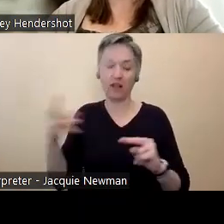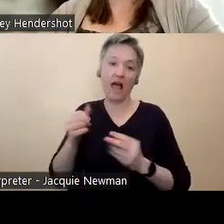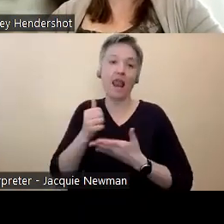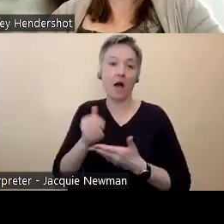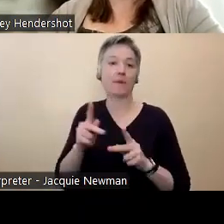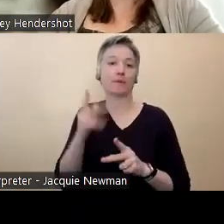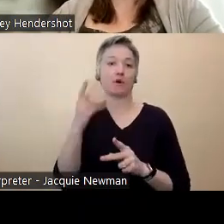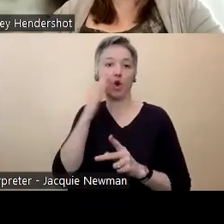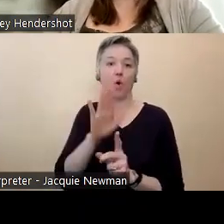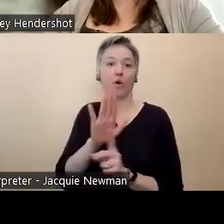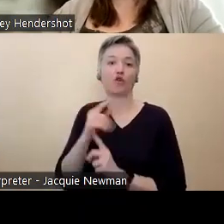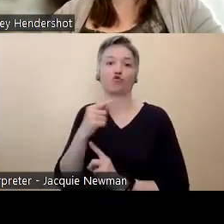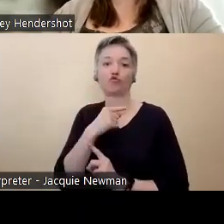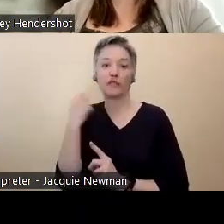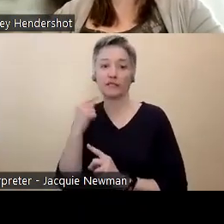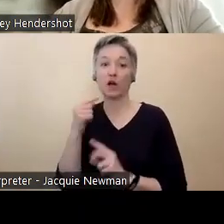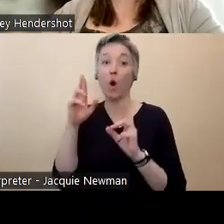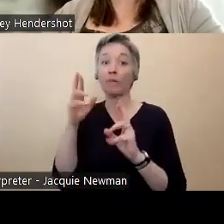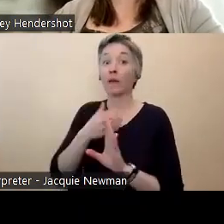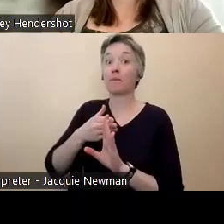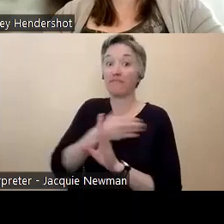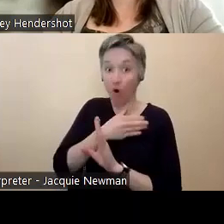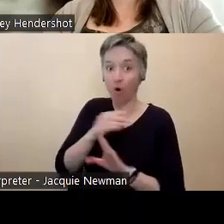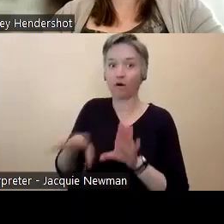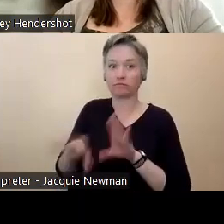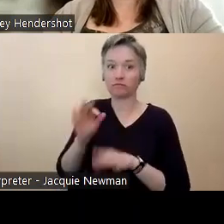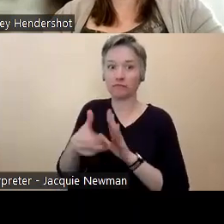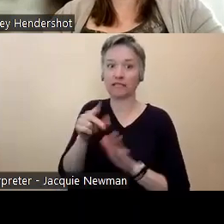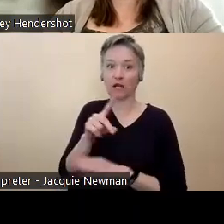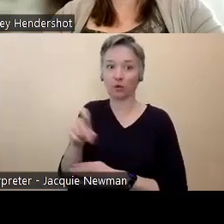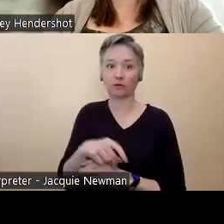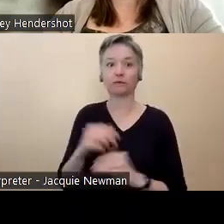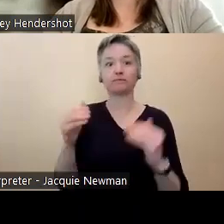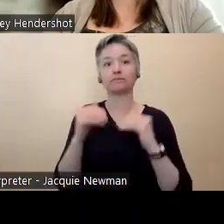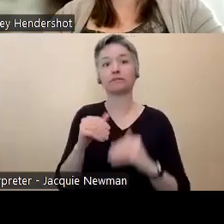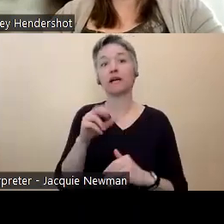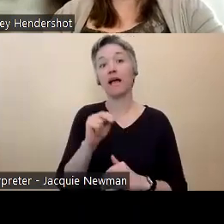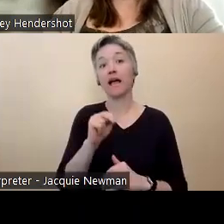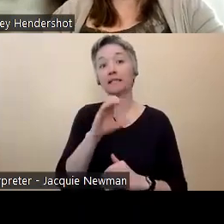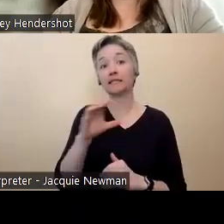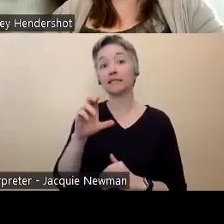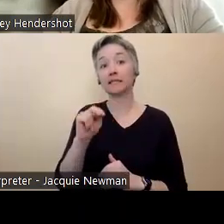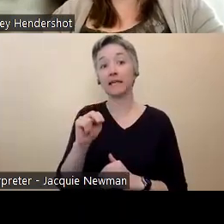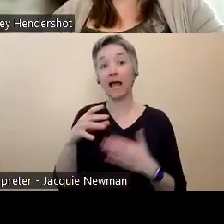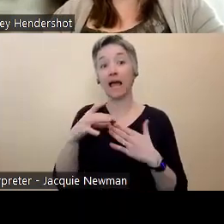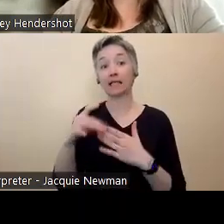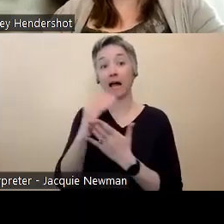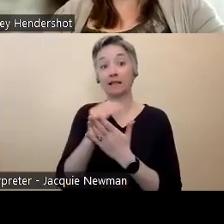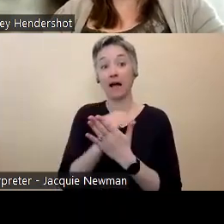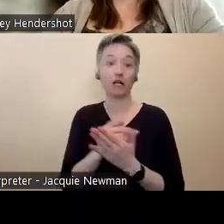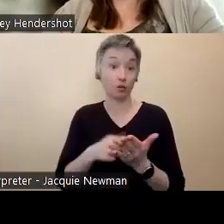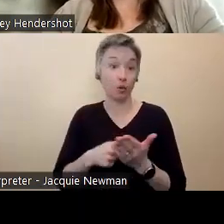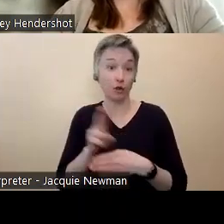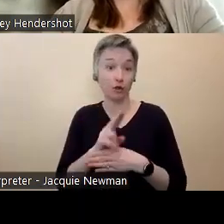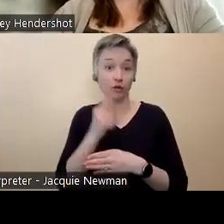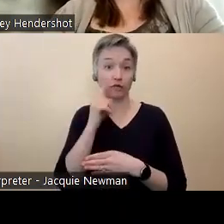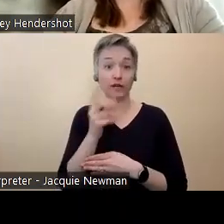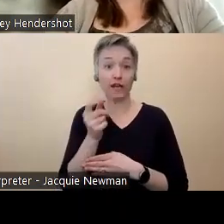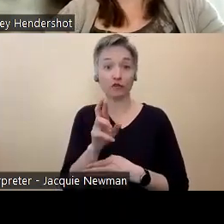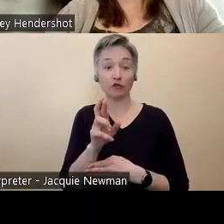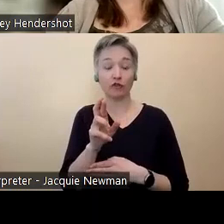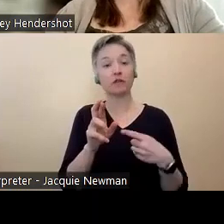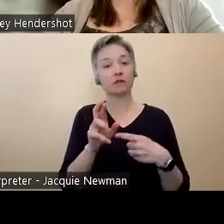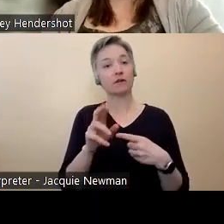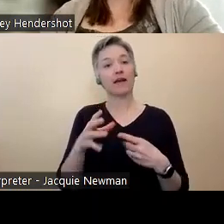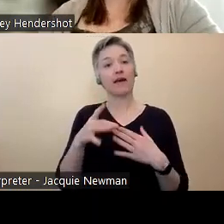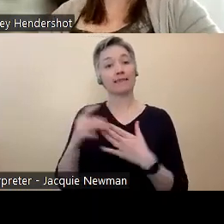hopefully ever being diagnosed. Our NCCN guidelines, which are what we use in cancer, those guidelines for genetic